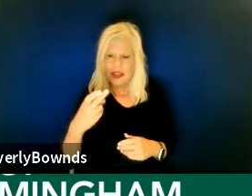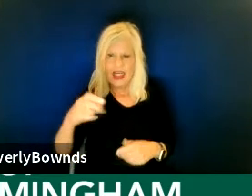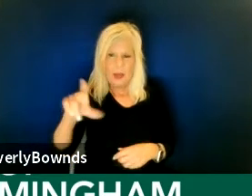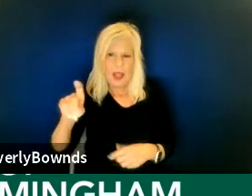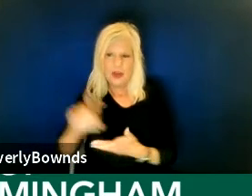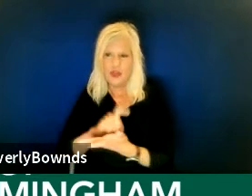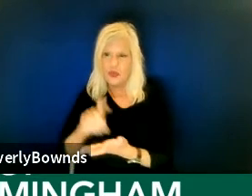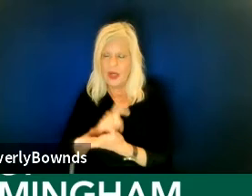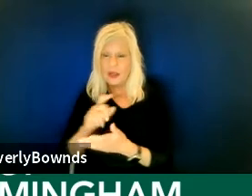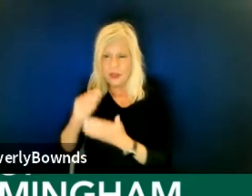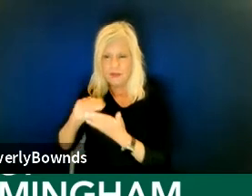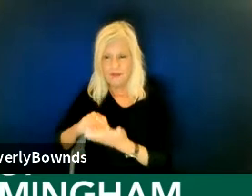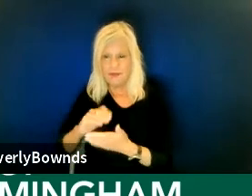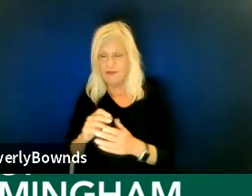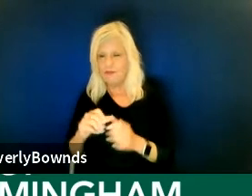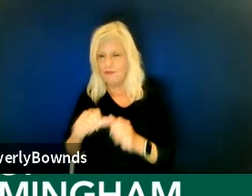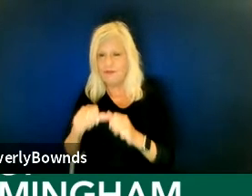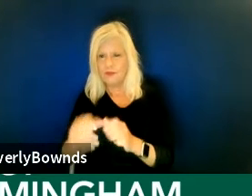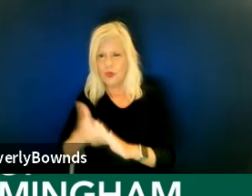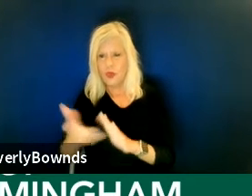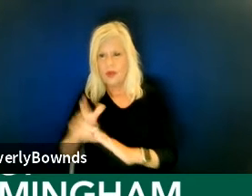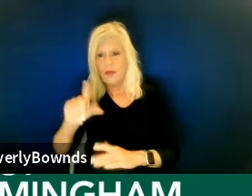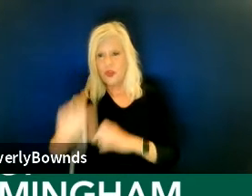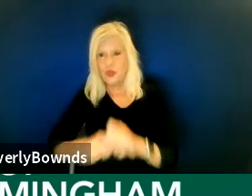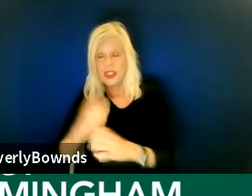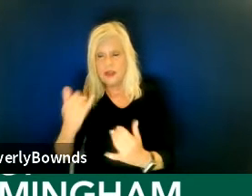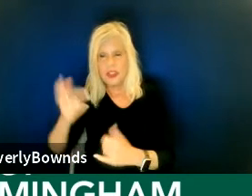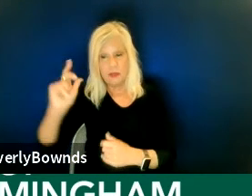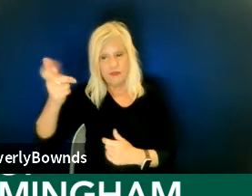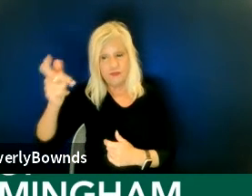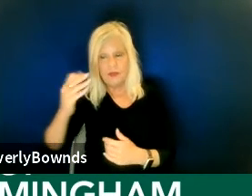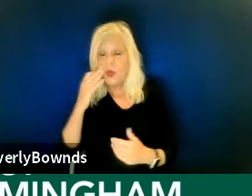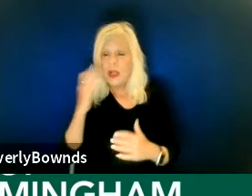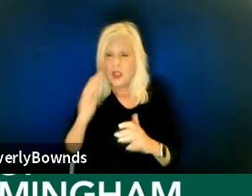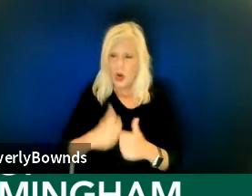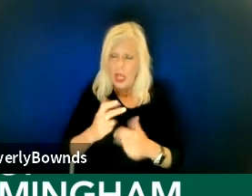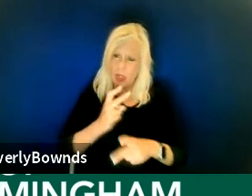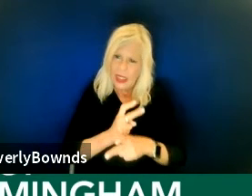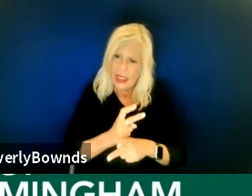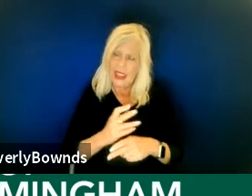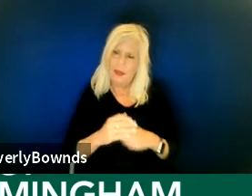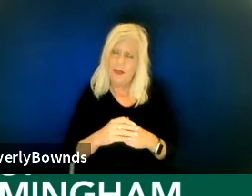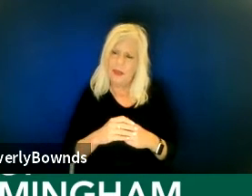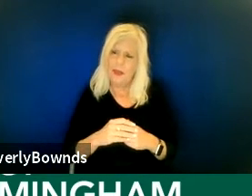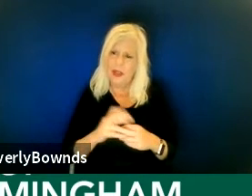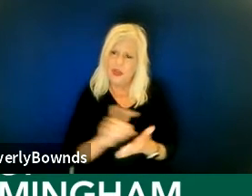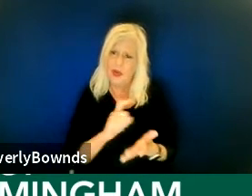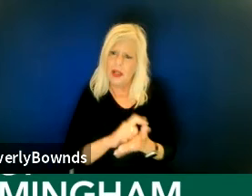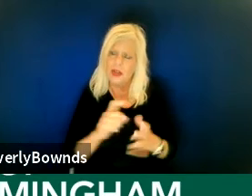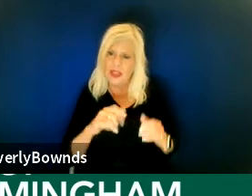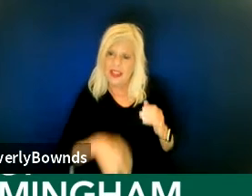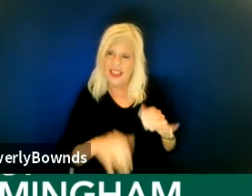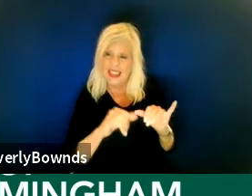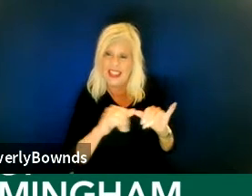about 20 years now, and we know what it takes to maintain a directory of this size at a